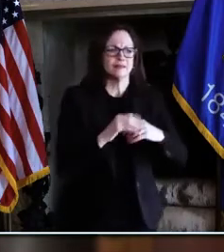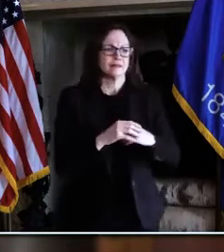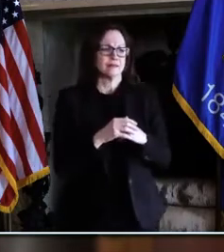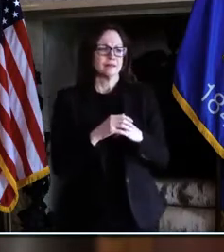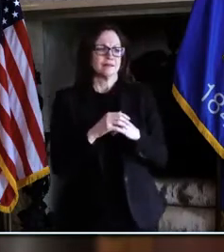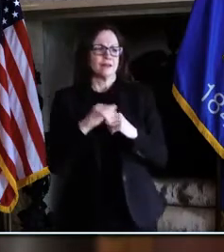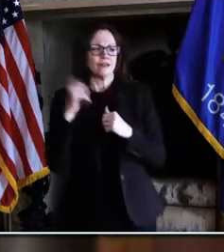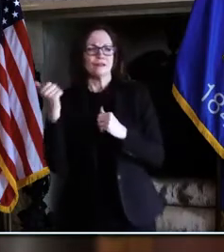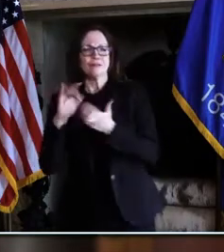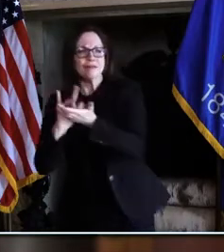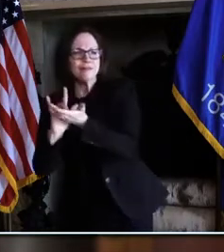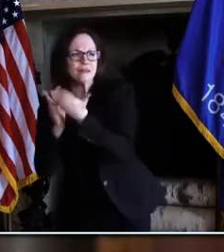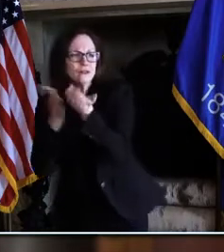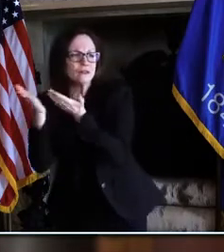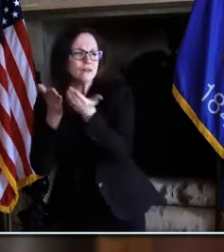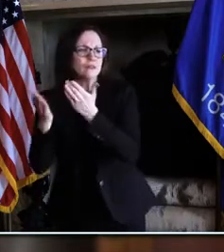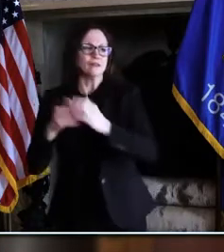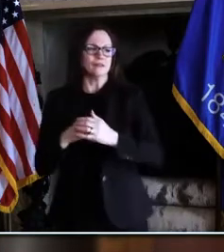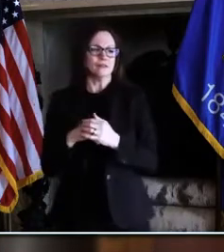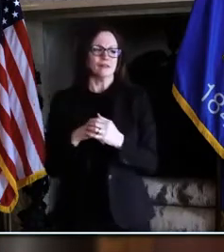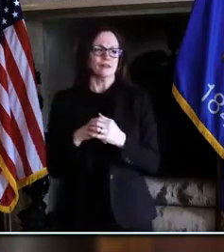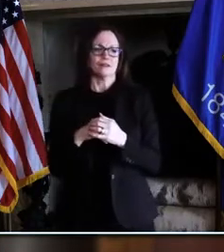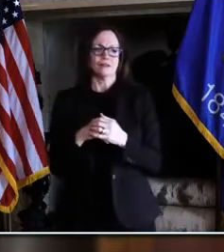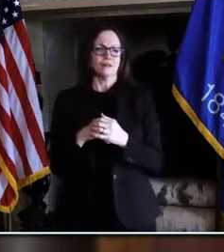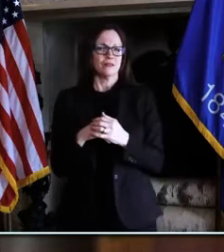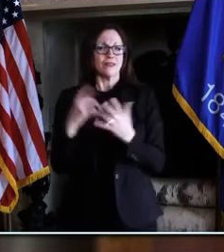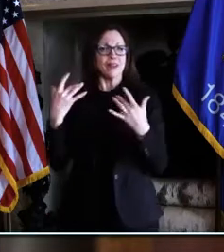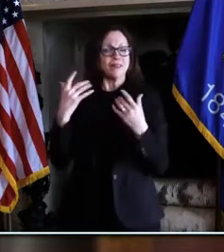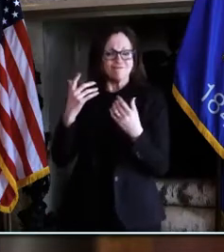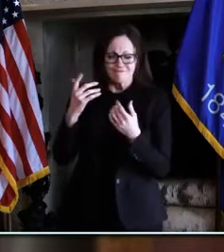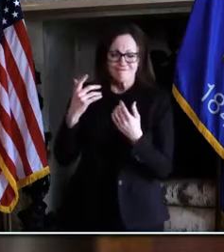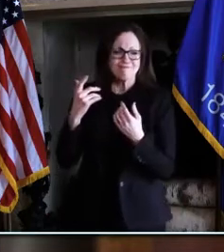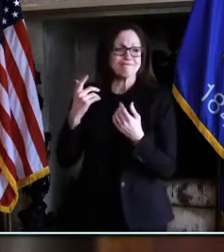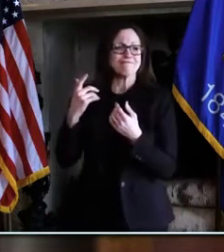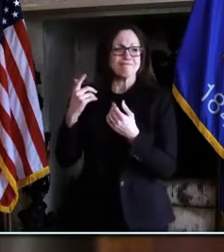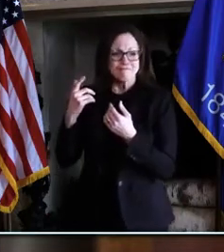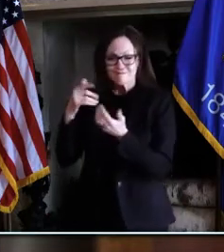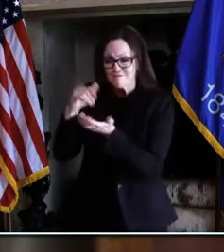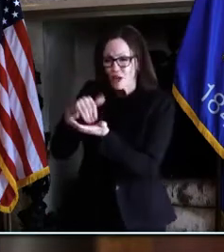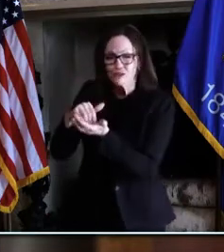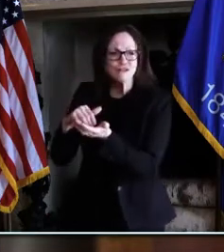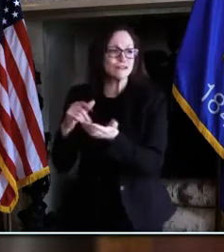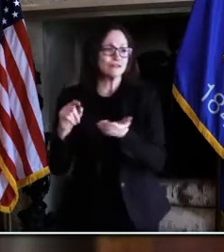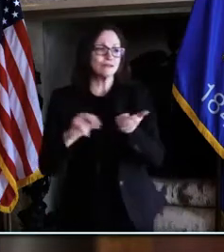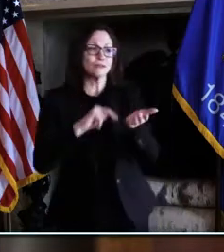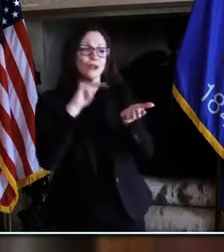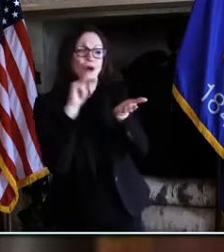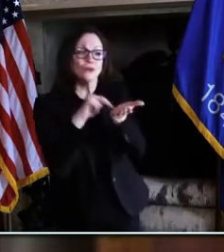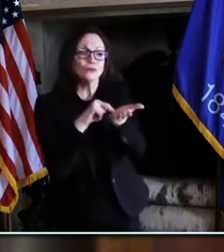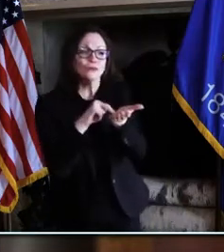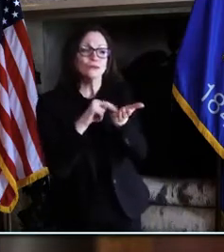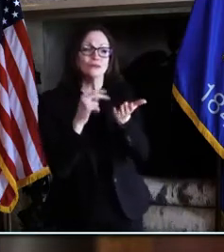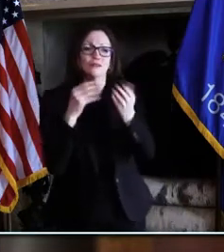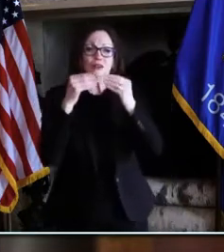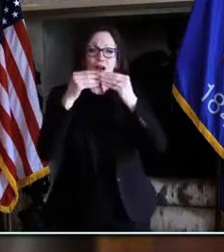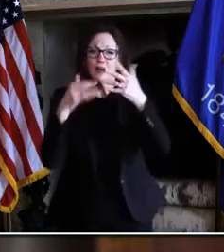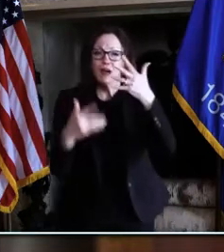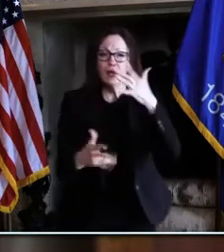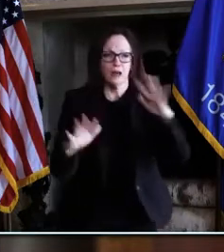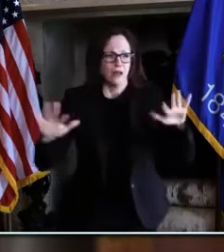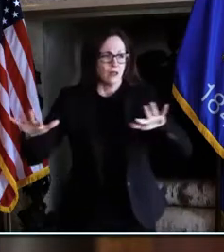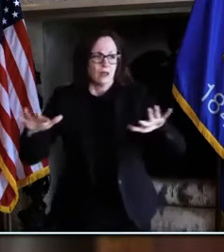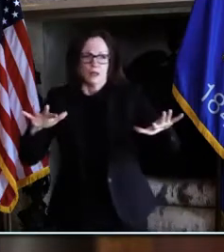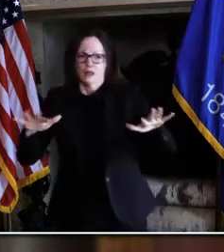and long-term care providers, urging the public to take all steps available in order to help manage the